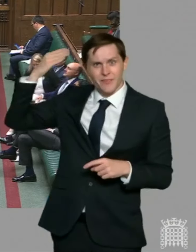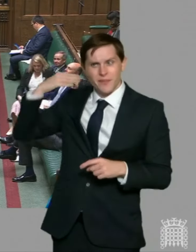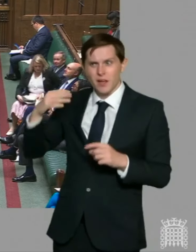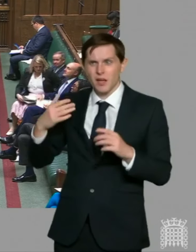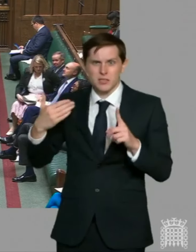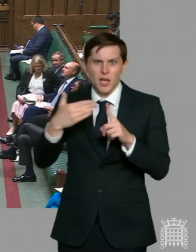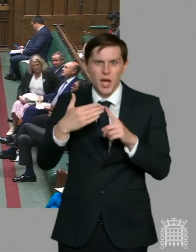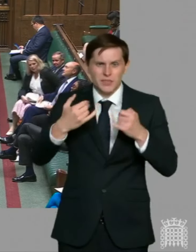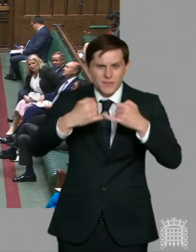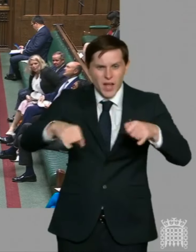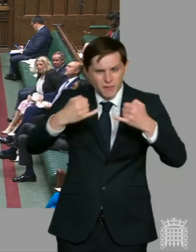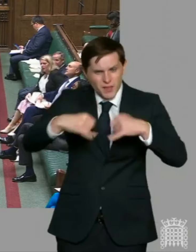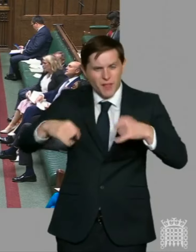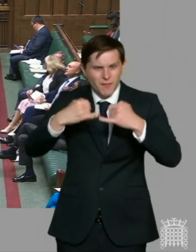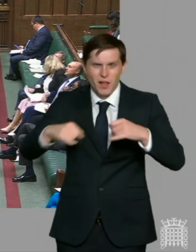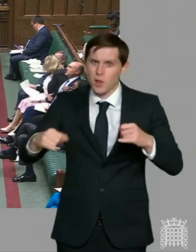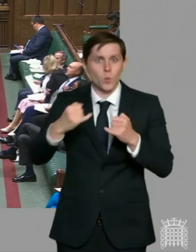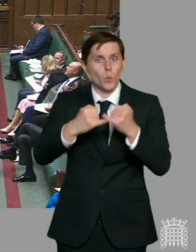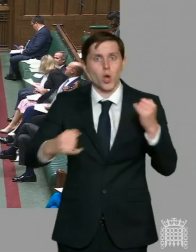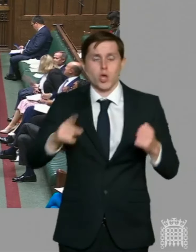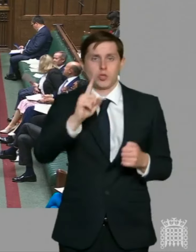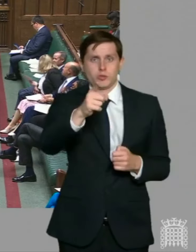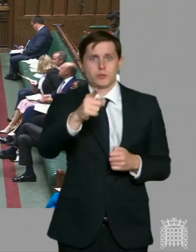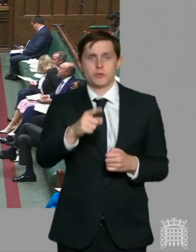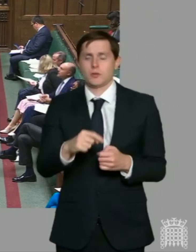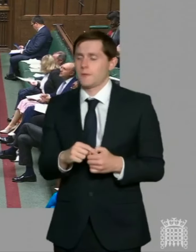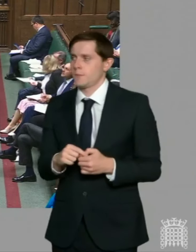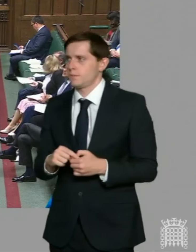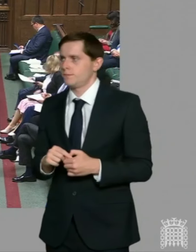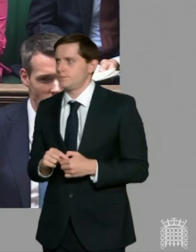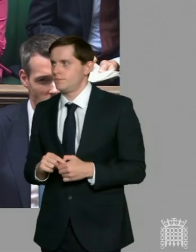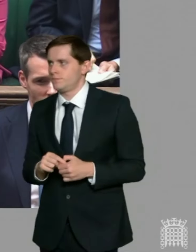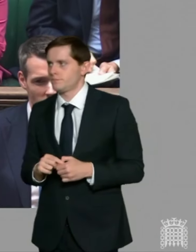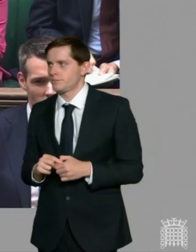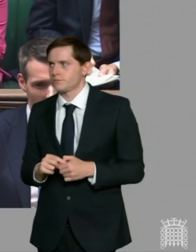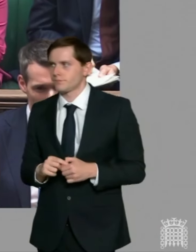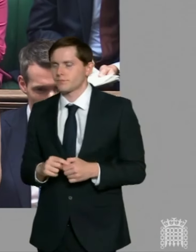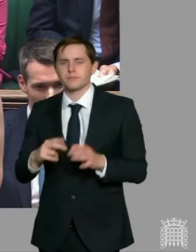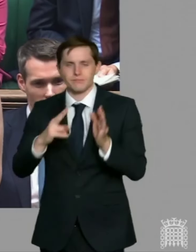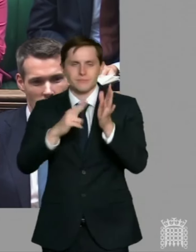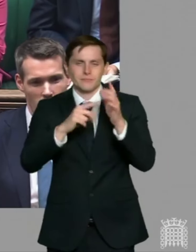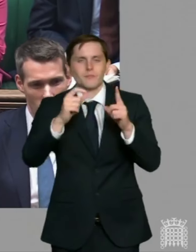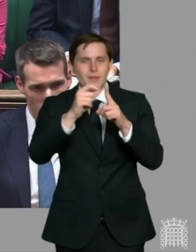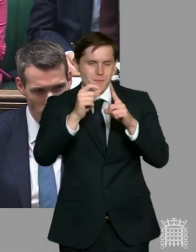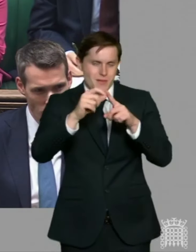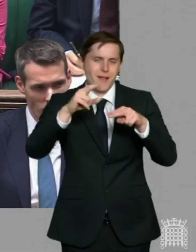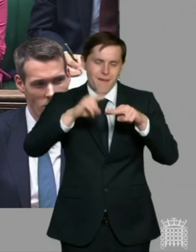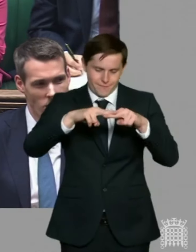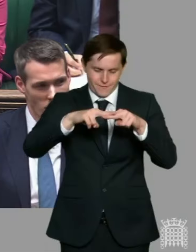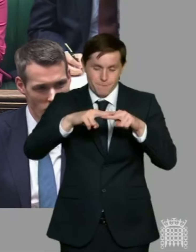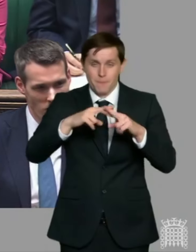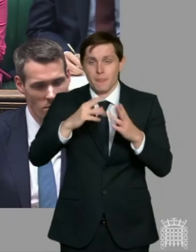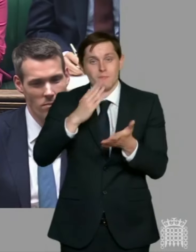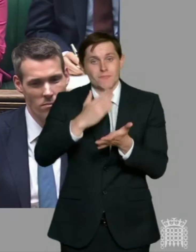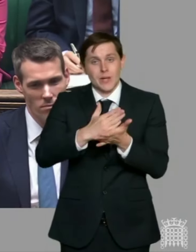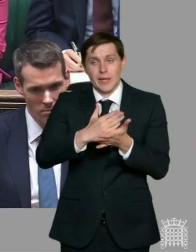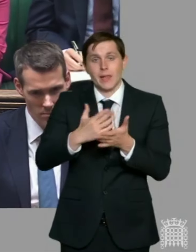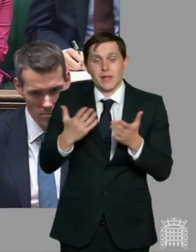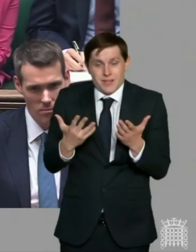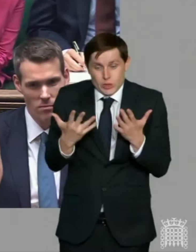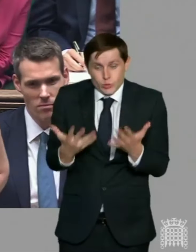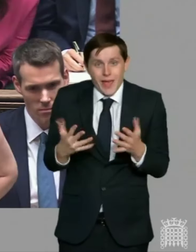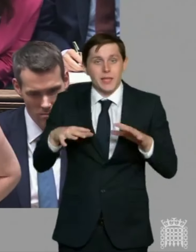the MPPF consultation. It starts today, Madam Deputy Speaker, for 8 weeks, and we're asking people to engage. It's an